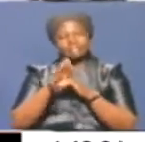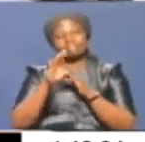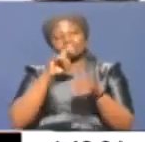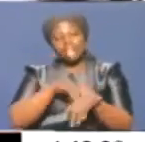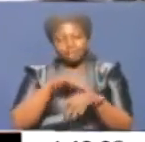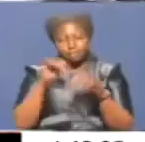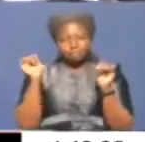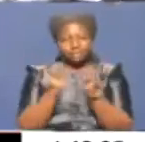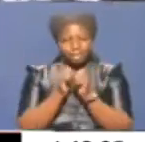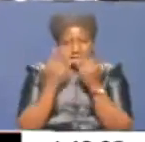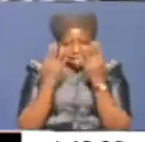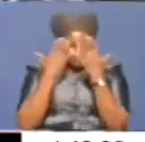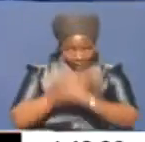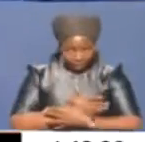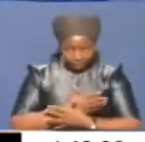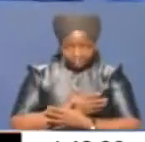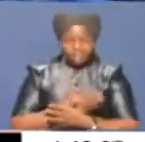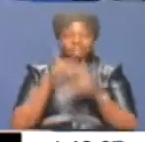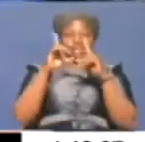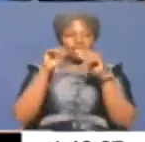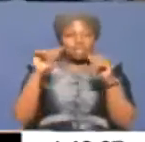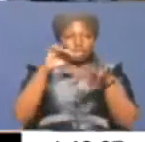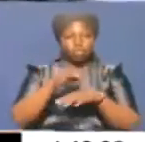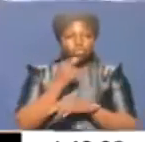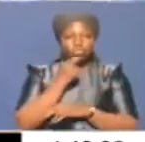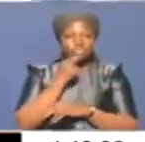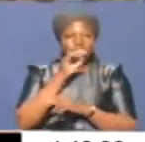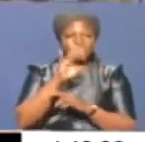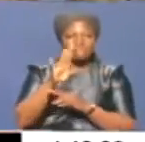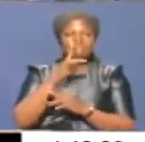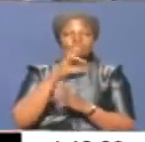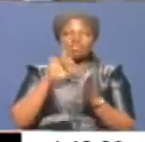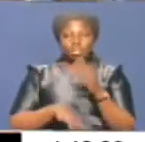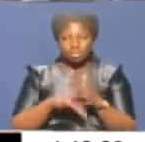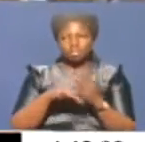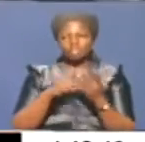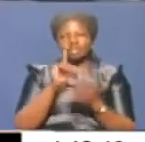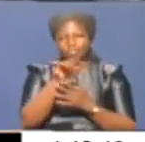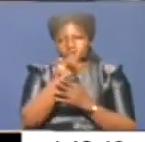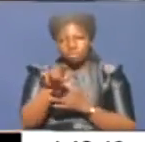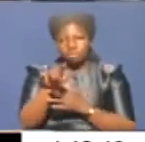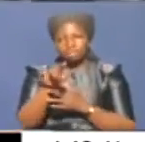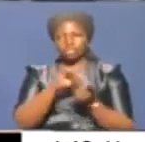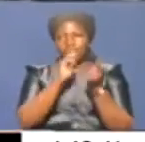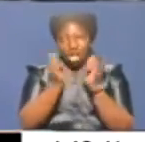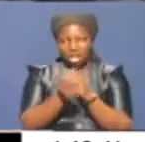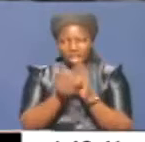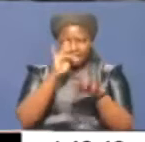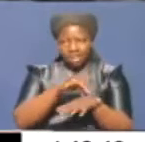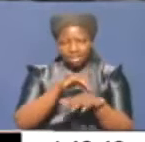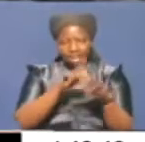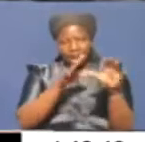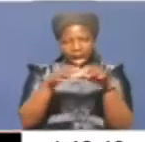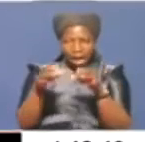p.m. In a statement on Tuesday, Facebook said that faulty configuration change affected the company's